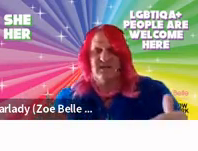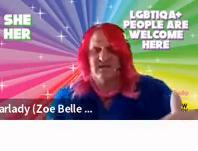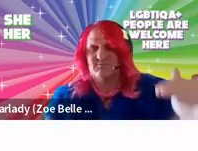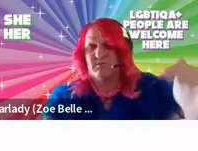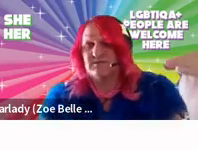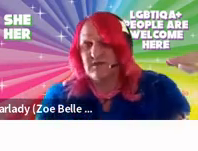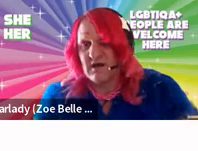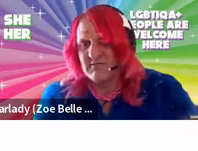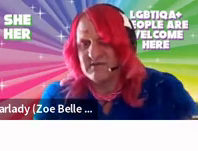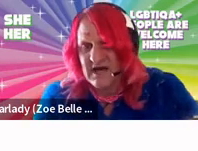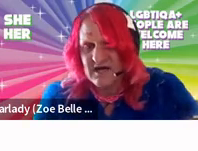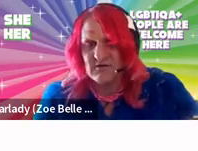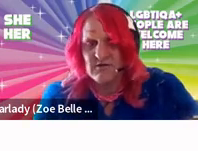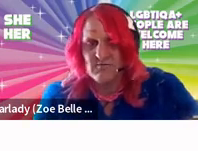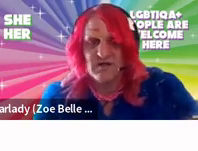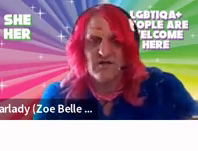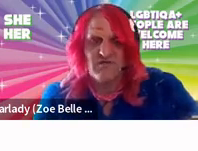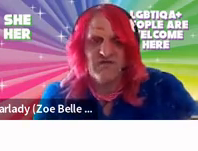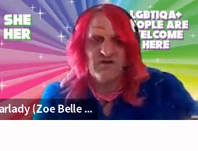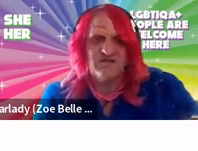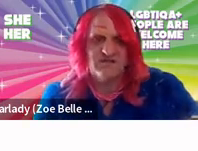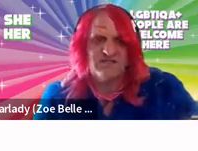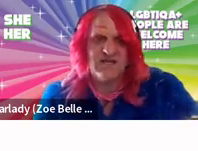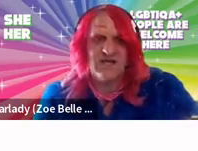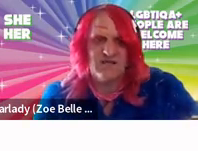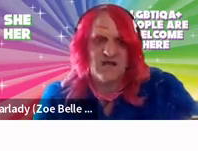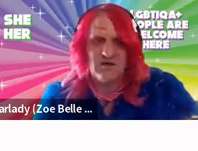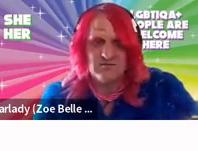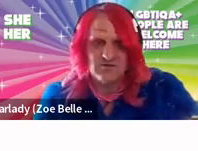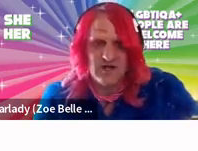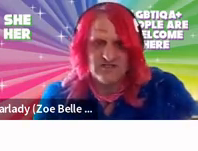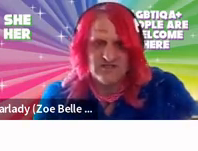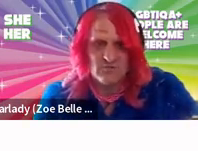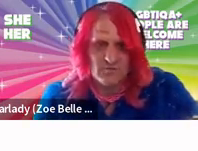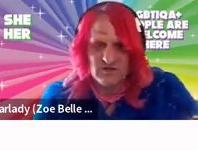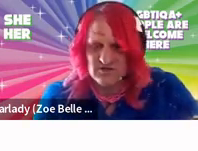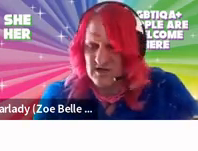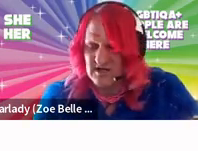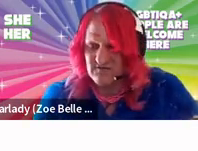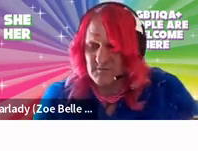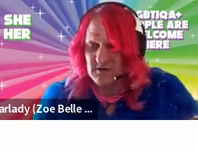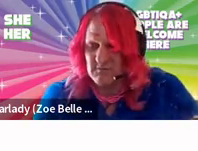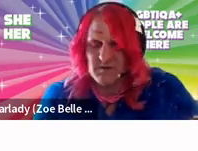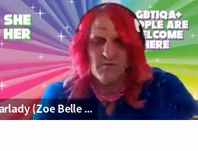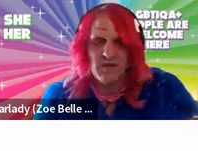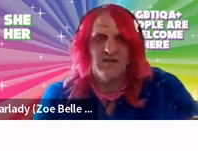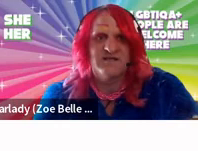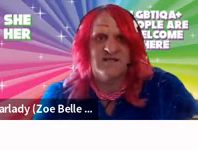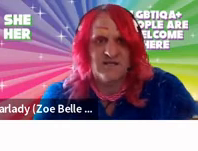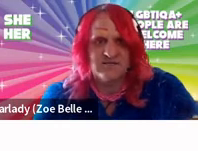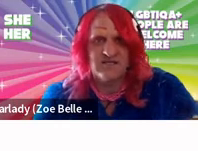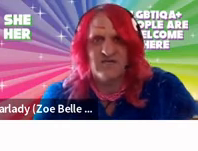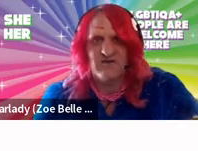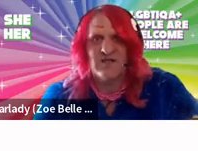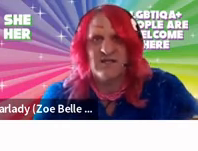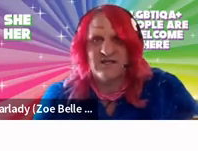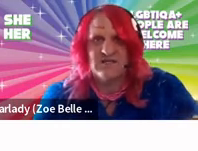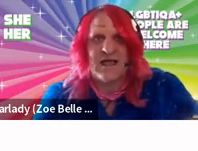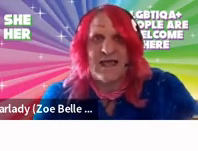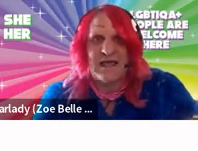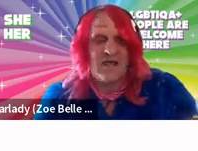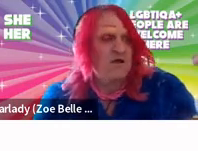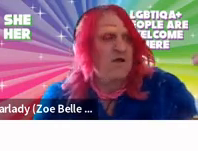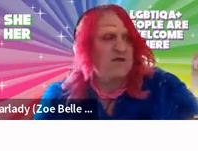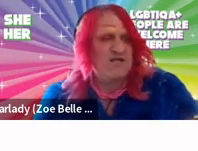seeing here is, I guess, data and the beginning of evidence to say that young trans women and trans feminine people may be